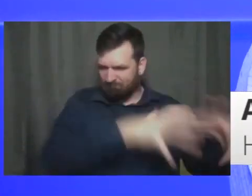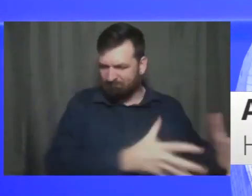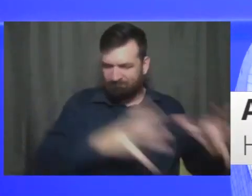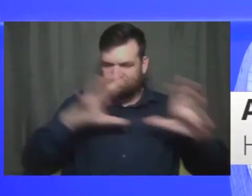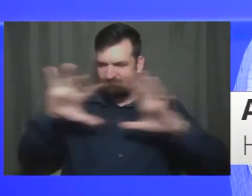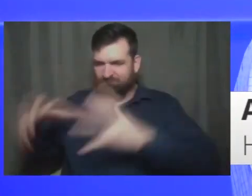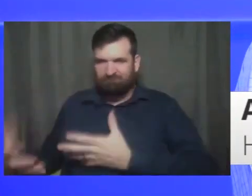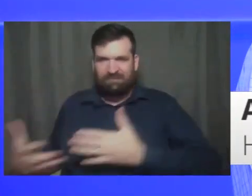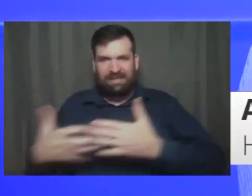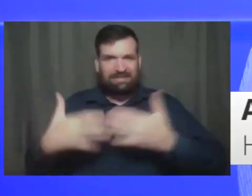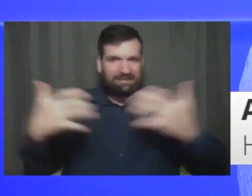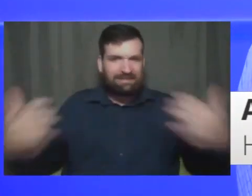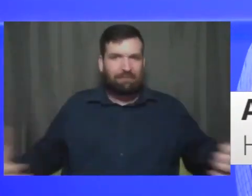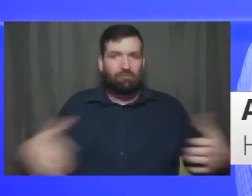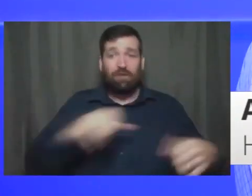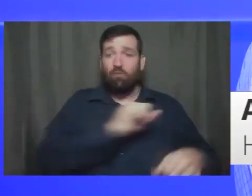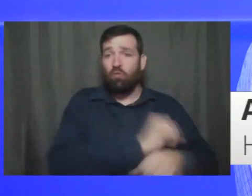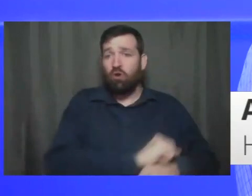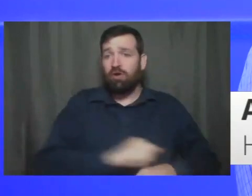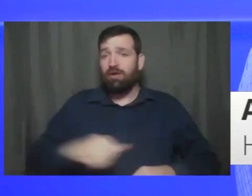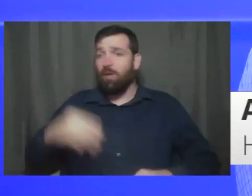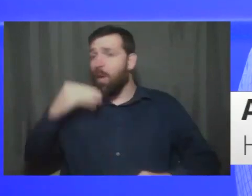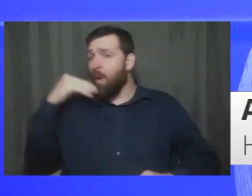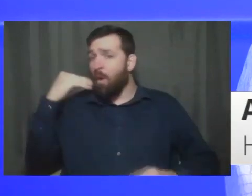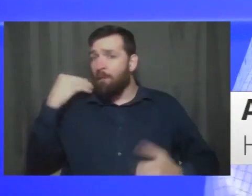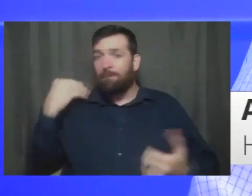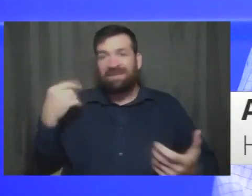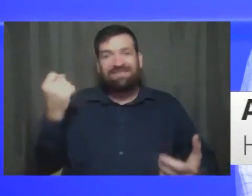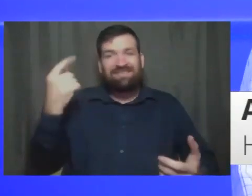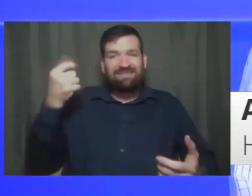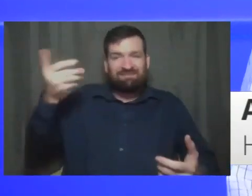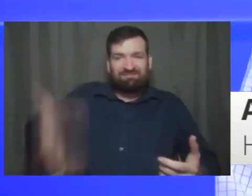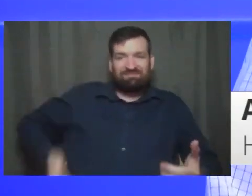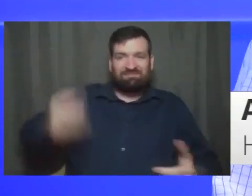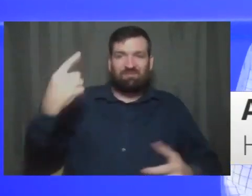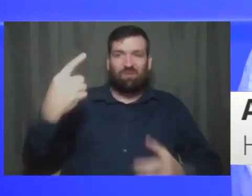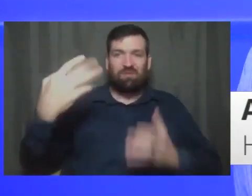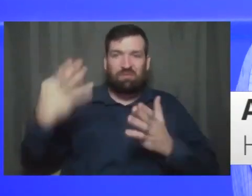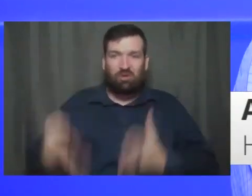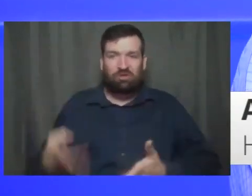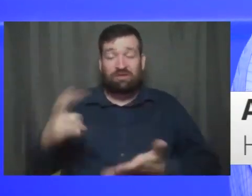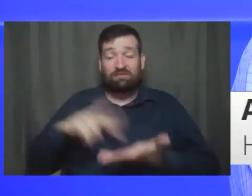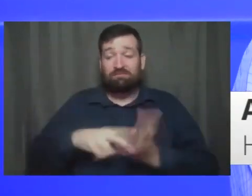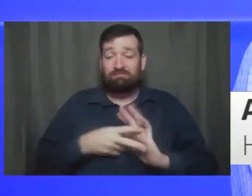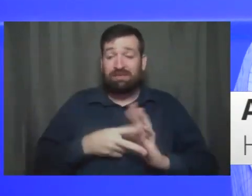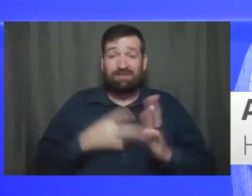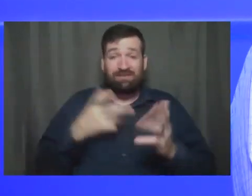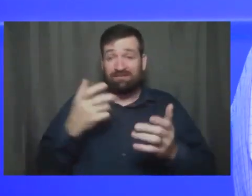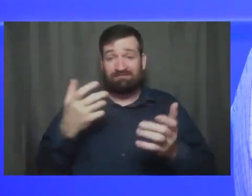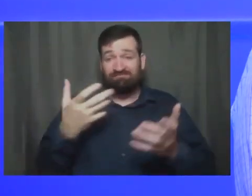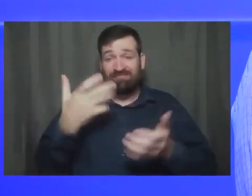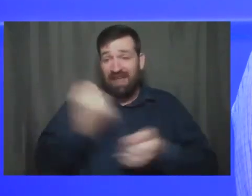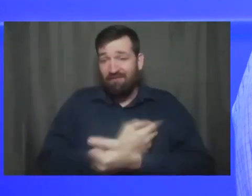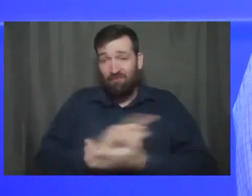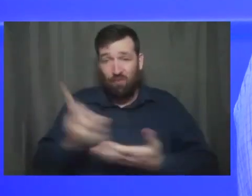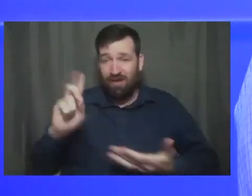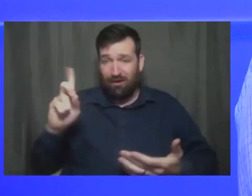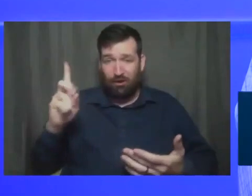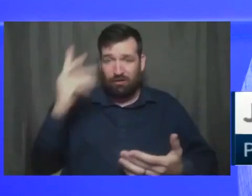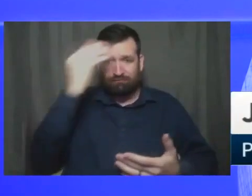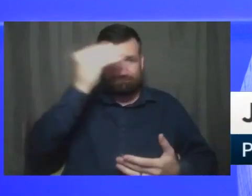different kinds of things. And we're the same person, right? So we bring all of our baggage wherever we go. So I like the idea